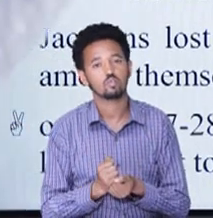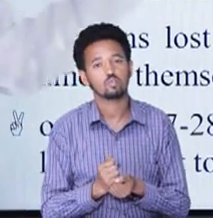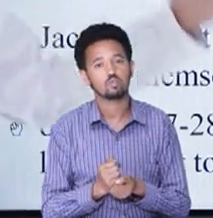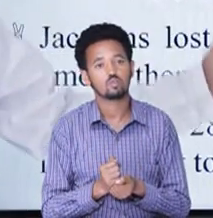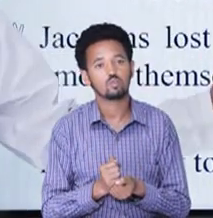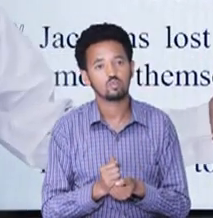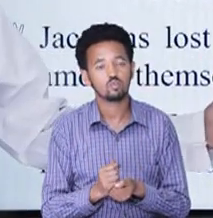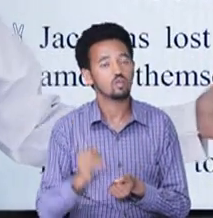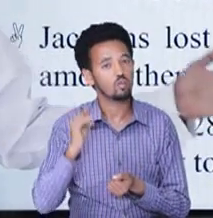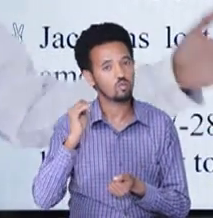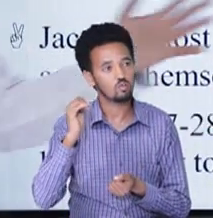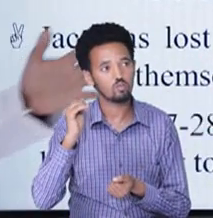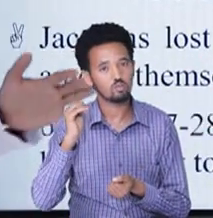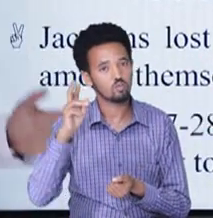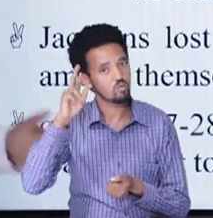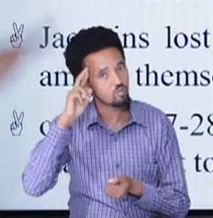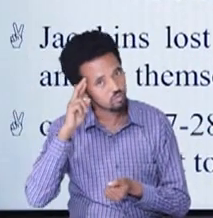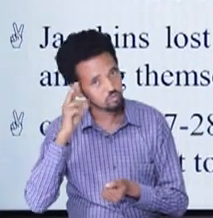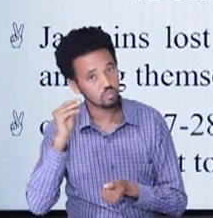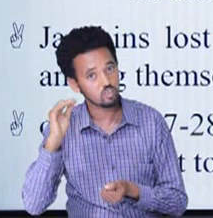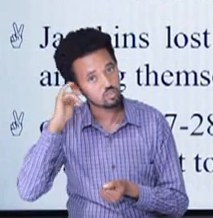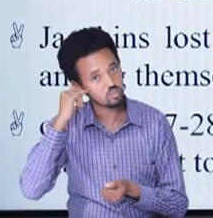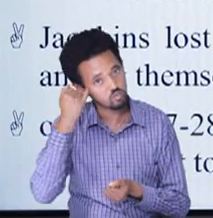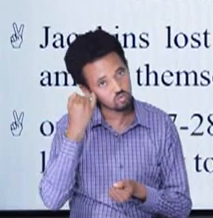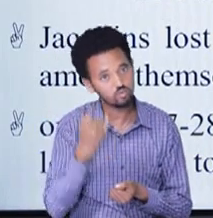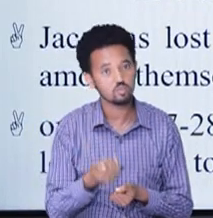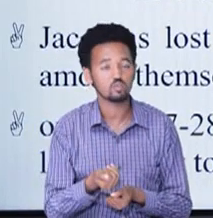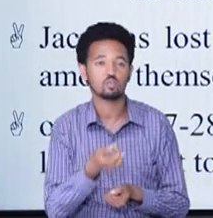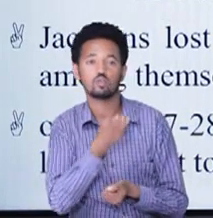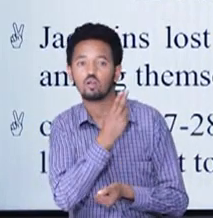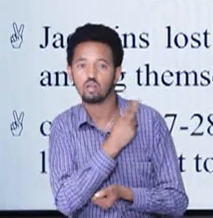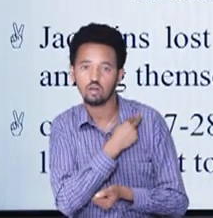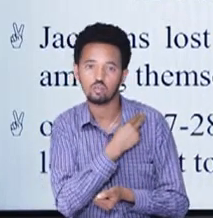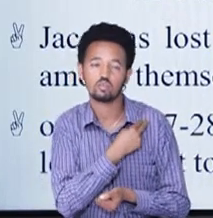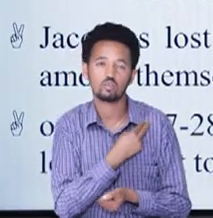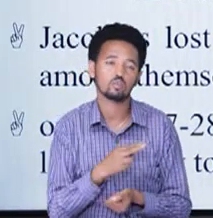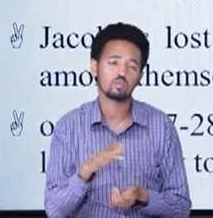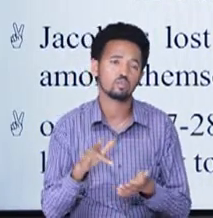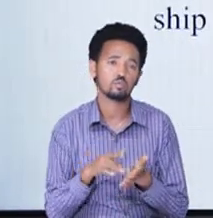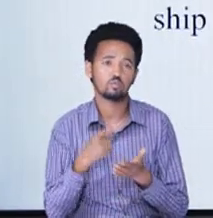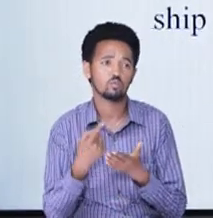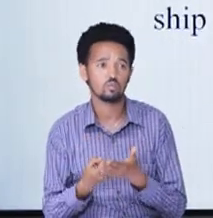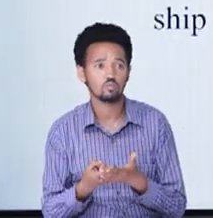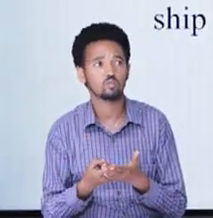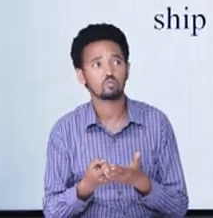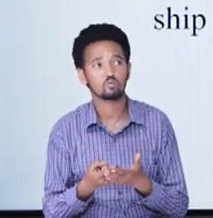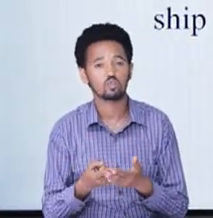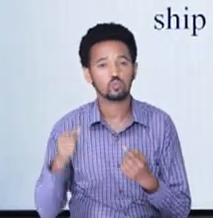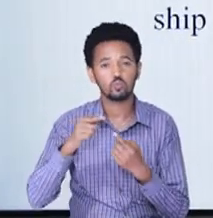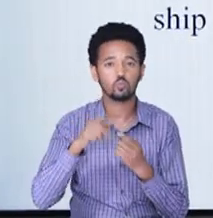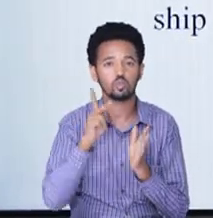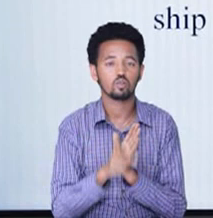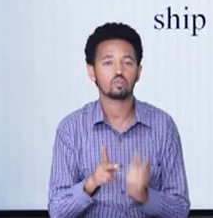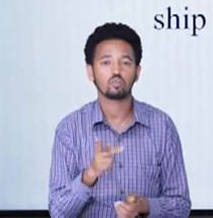1794, Robespierre and other Jacobins leader sent to guillotines. Guillotines was an instrument to kill the